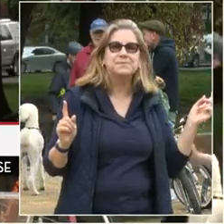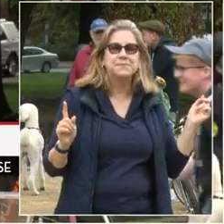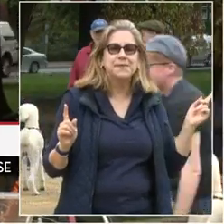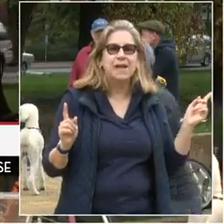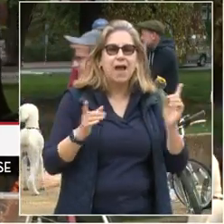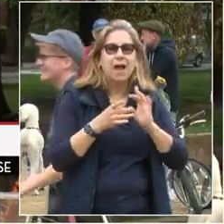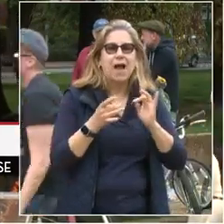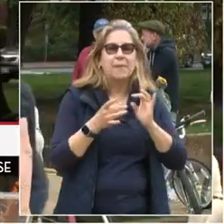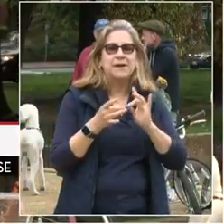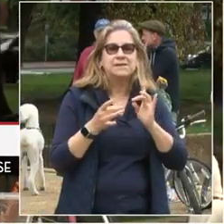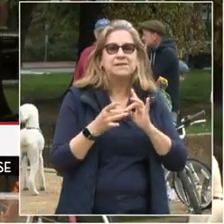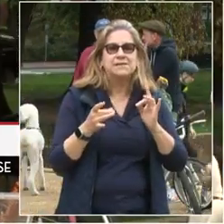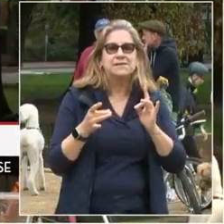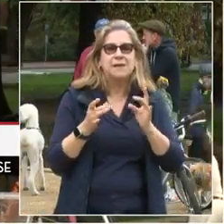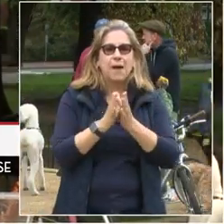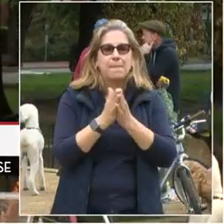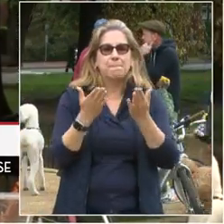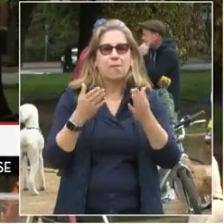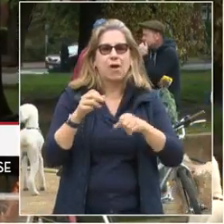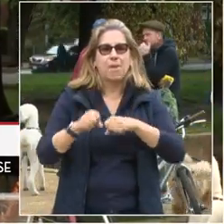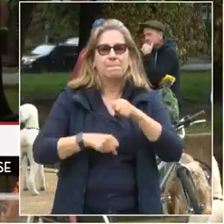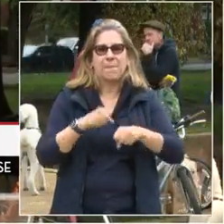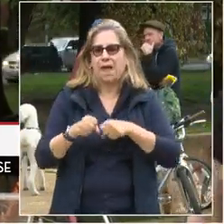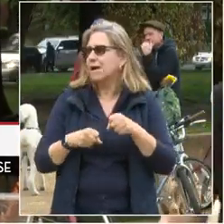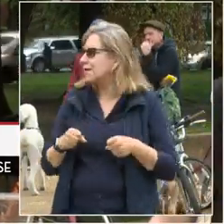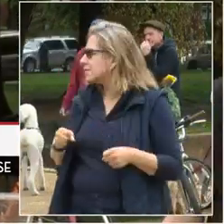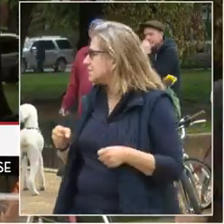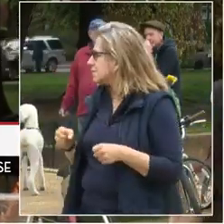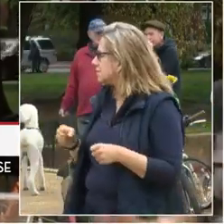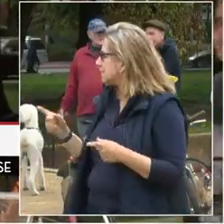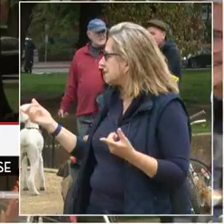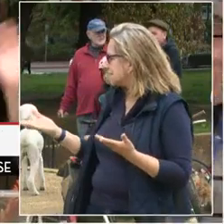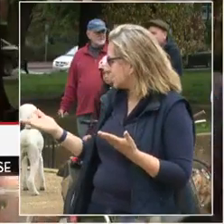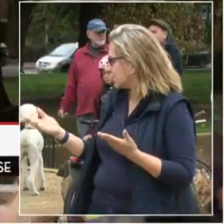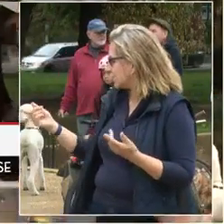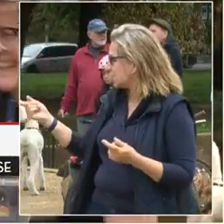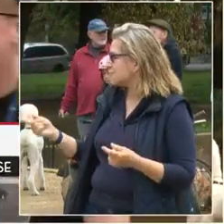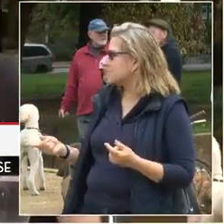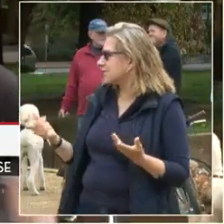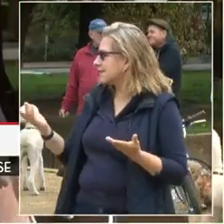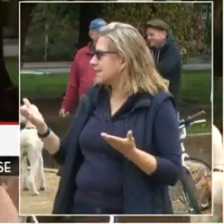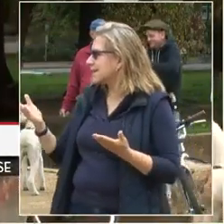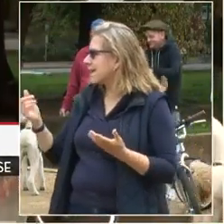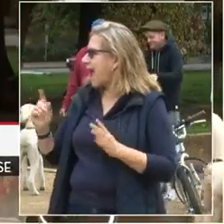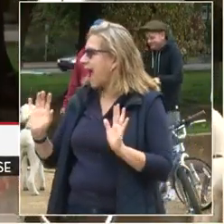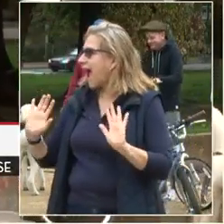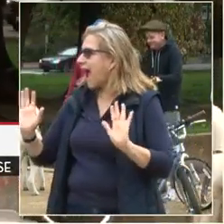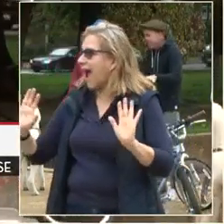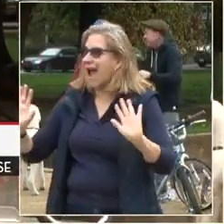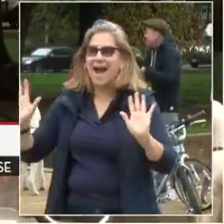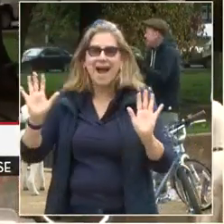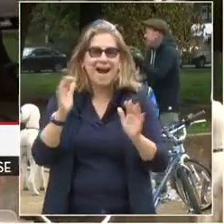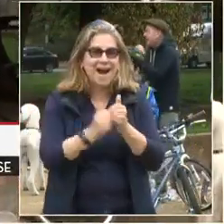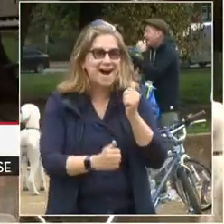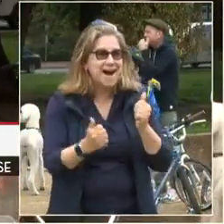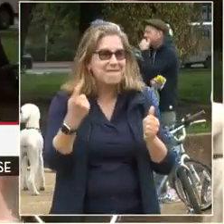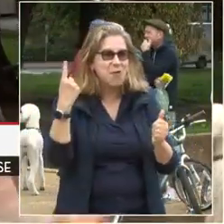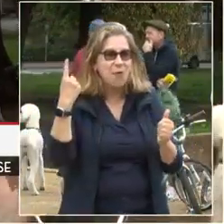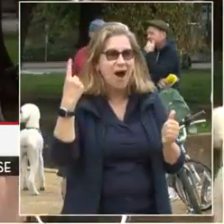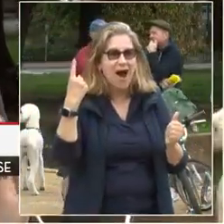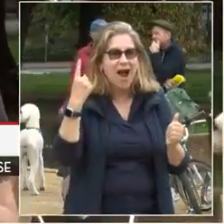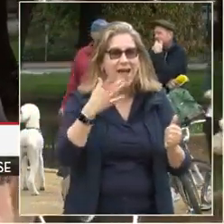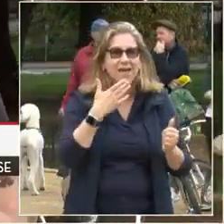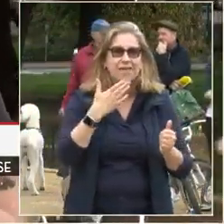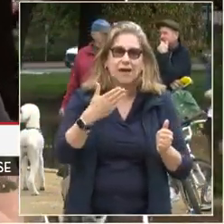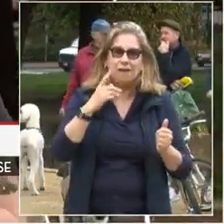going to come on up and let us know a little about that from the DC Public Library. So everybody, big welcome for Joe. Hey everybody, thanks for coming out this morning. We're so excited